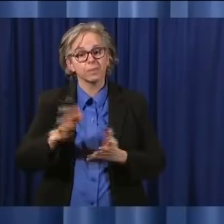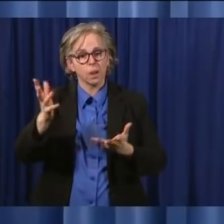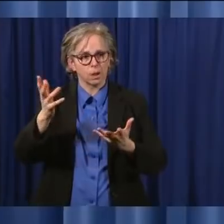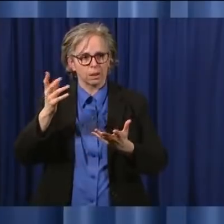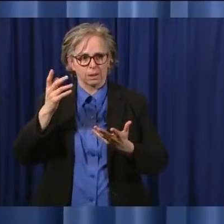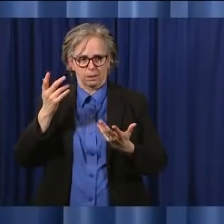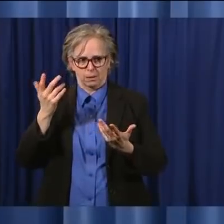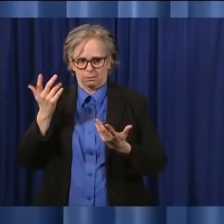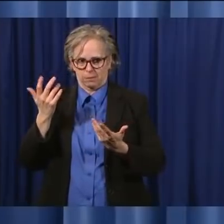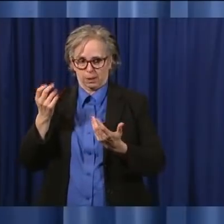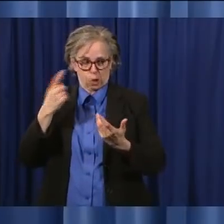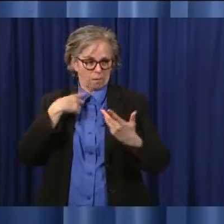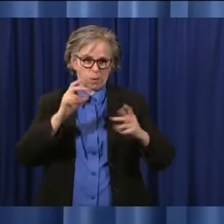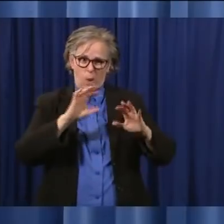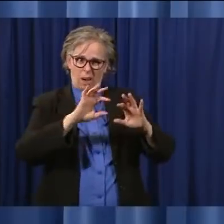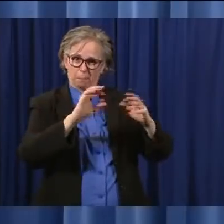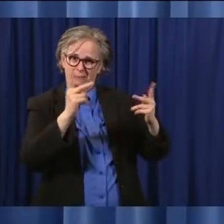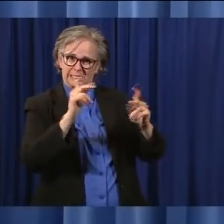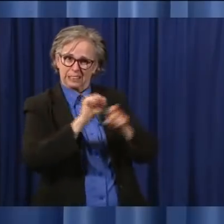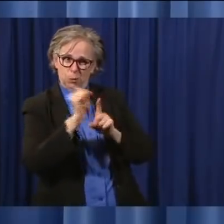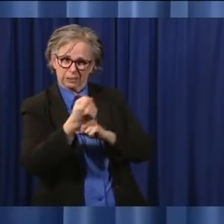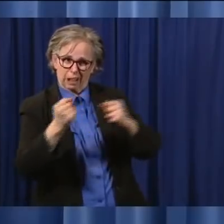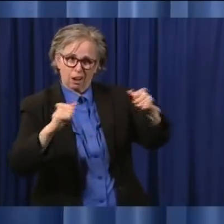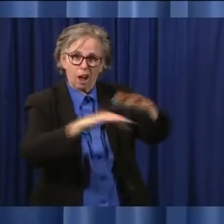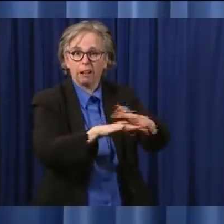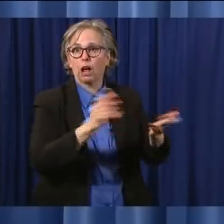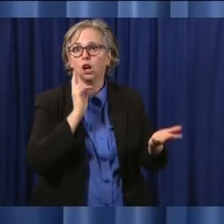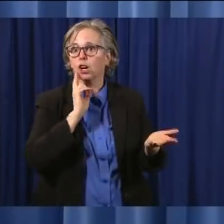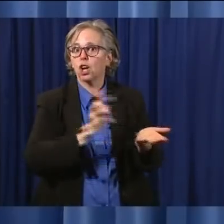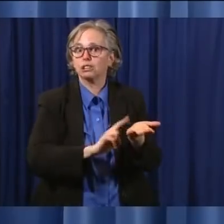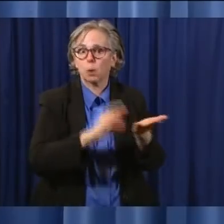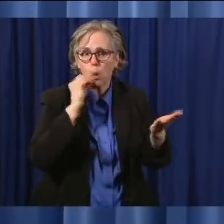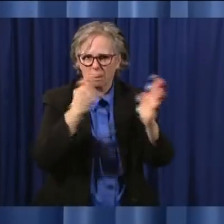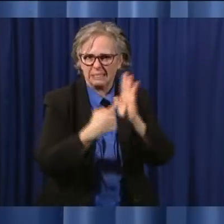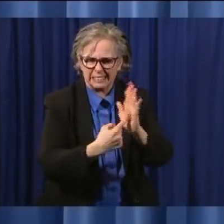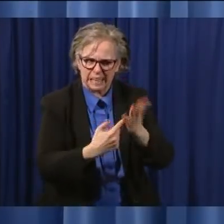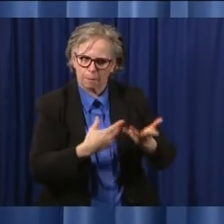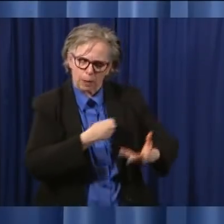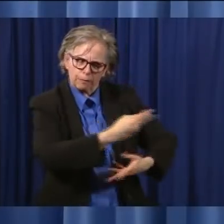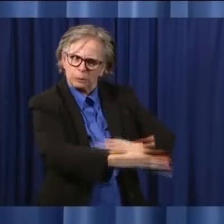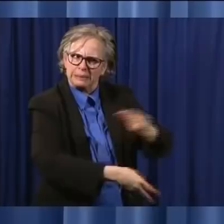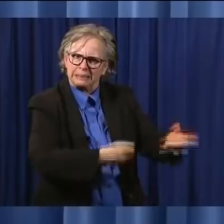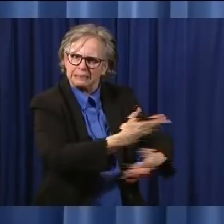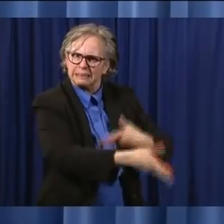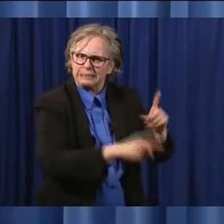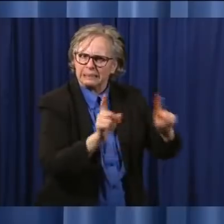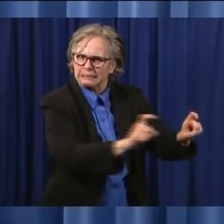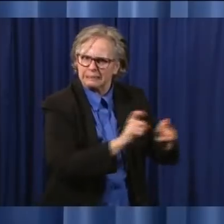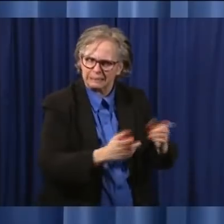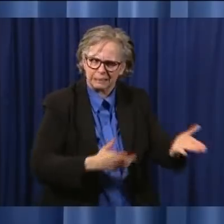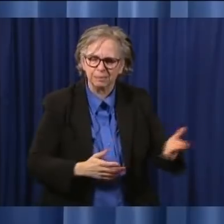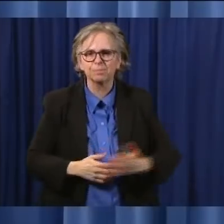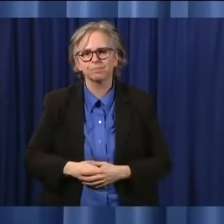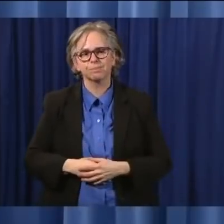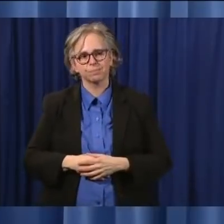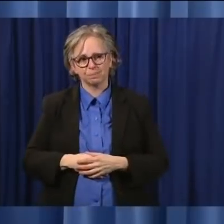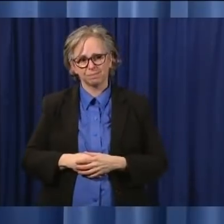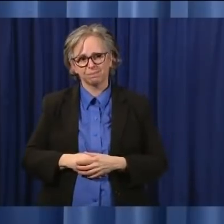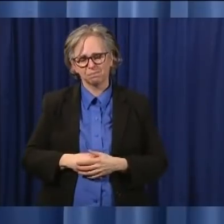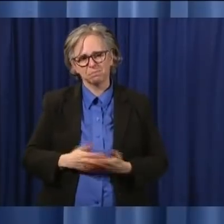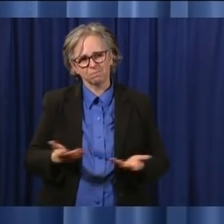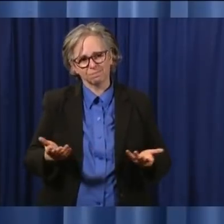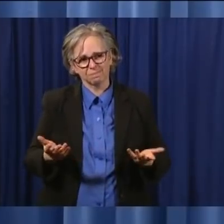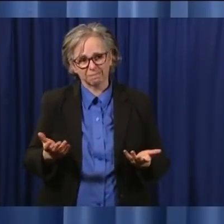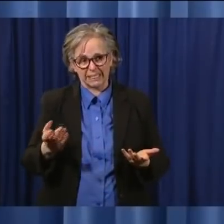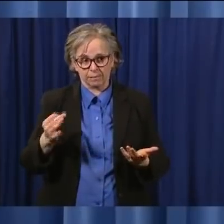live together, and nursing homes, for example, would be an example of that. And, you know, if there's someone who